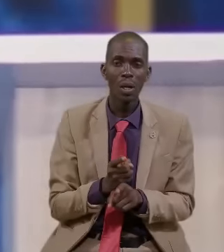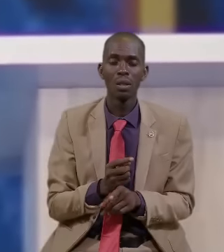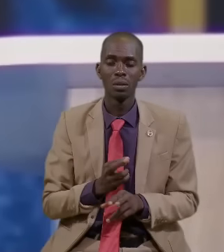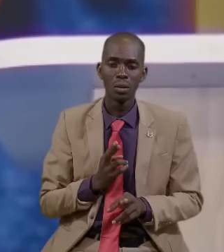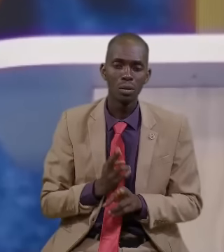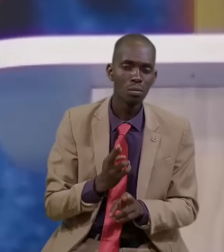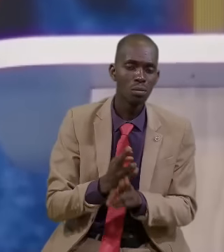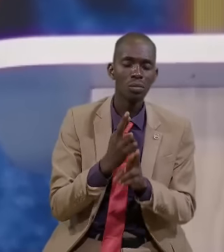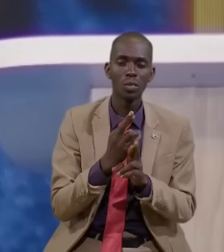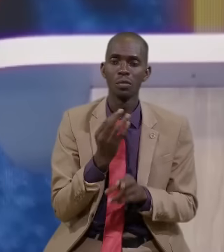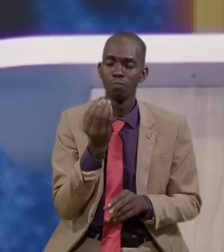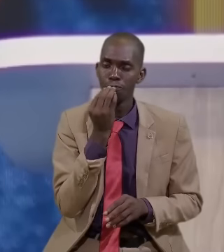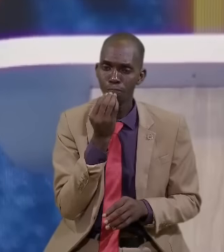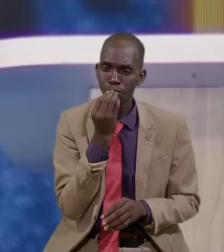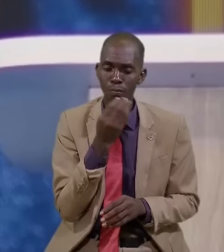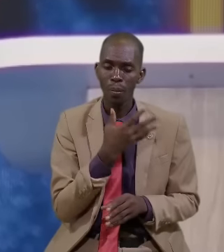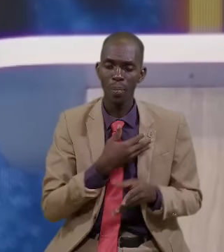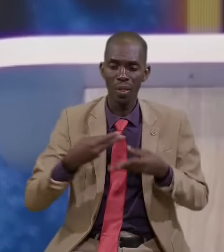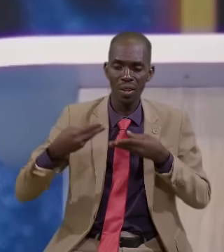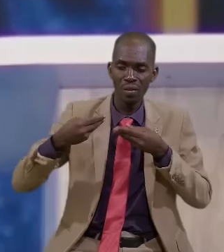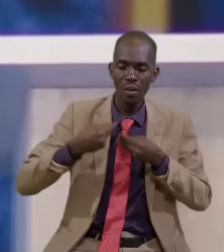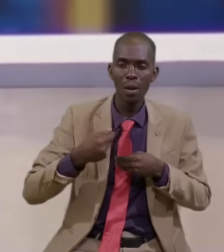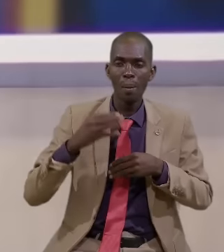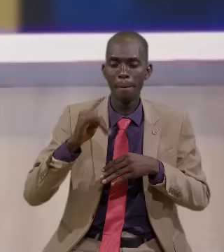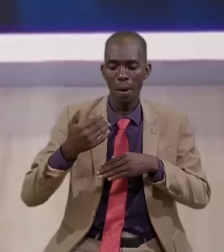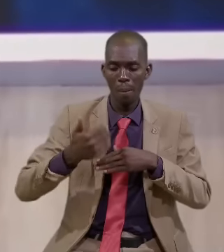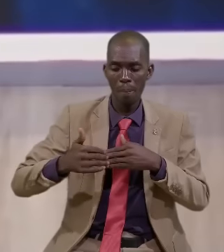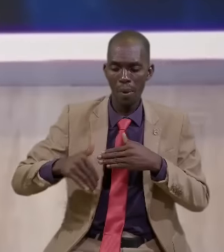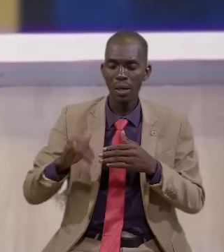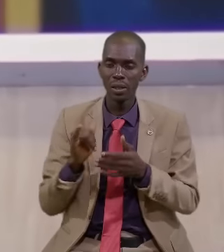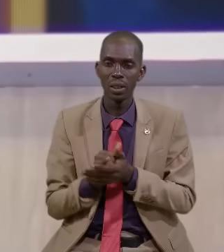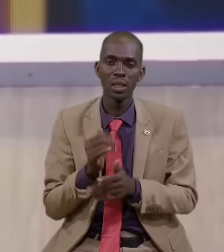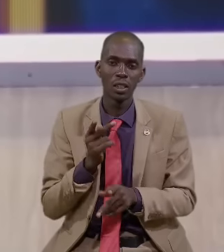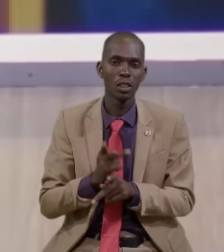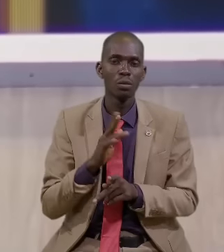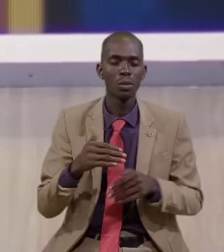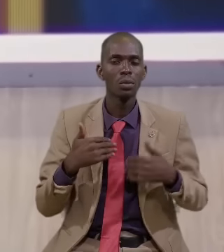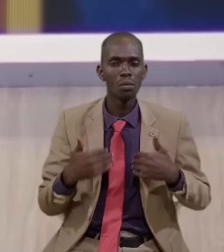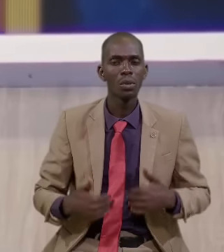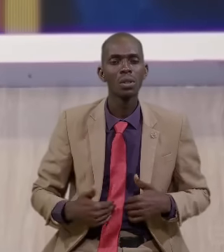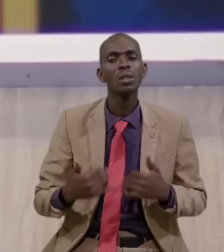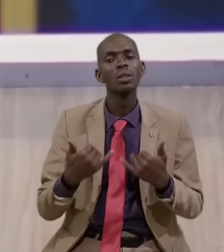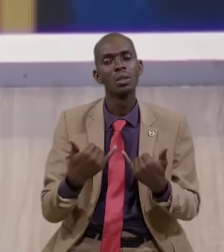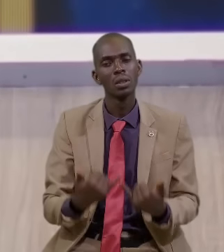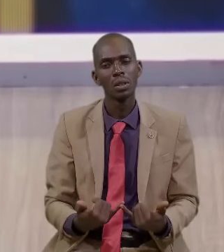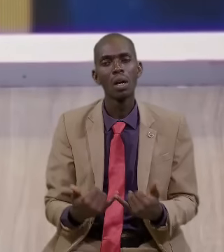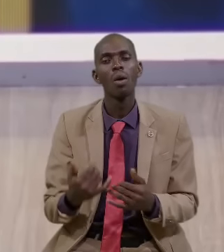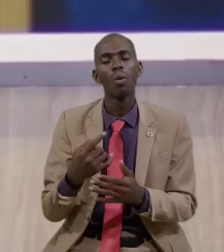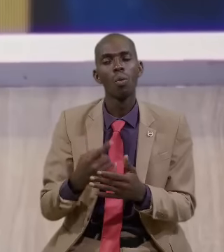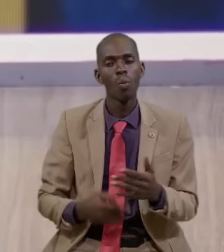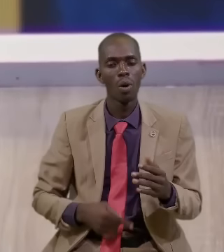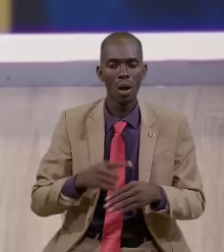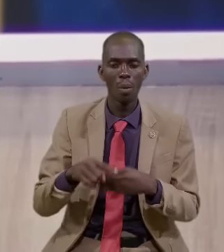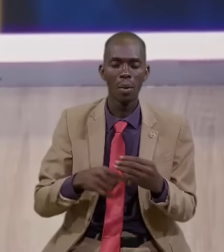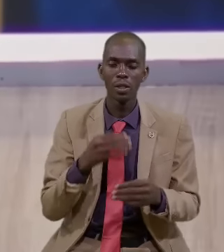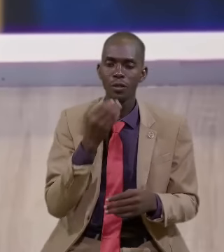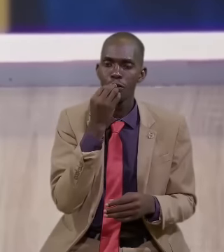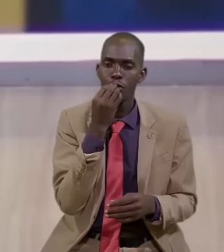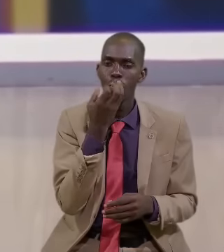by the bread that feeds your body. Now the food of faith, we need to take that every time. You take it